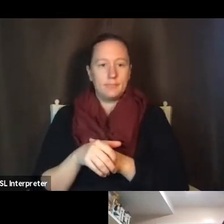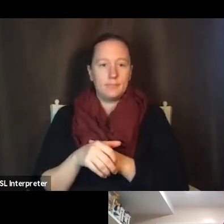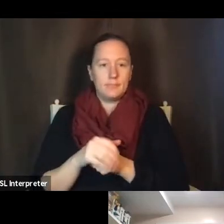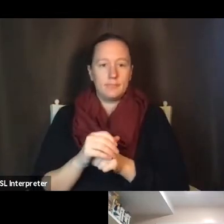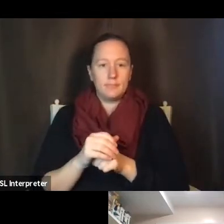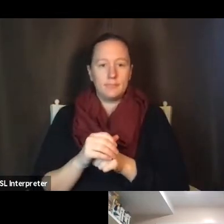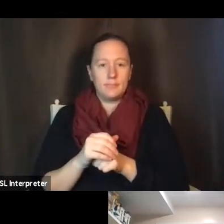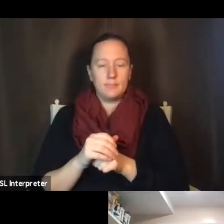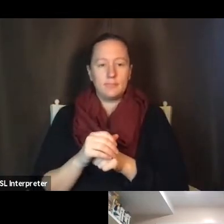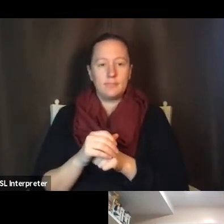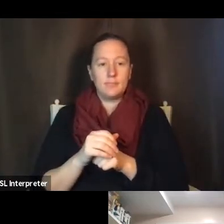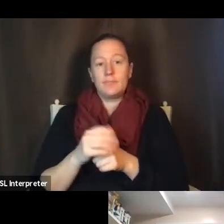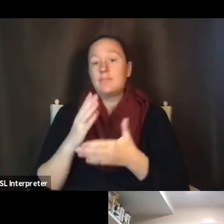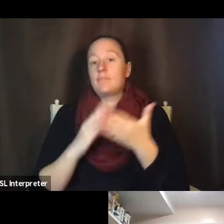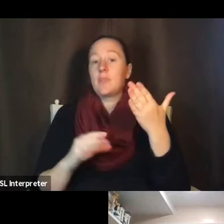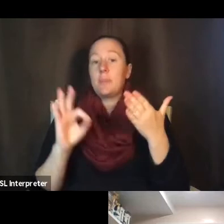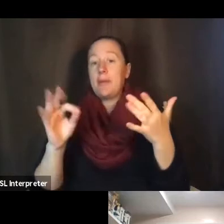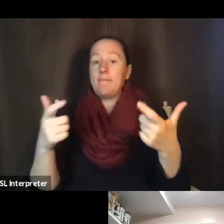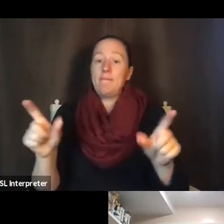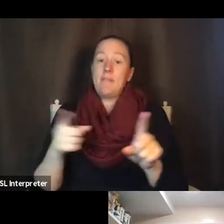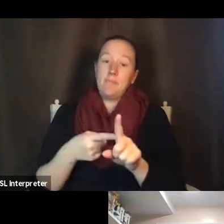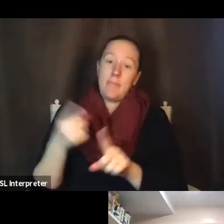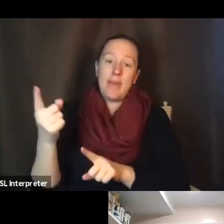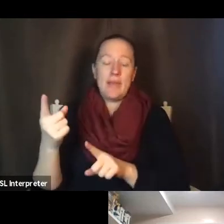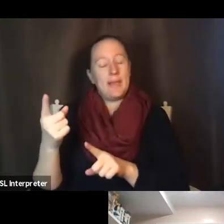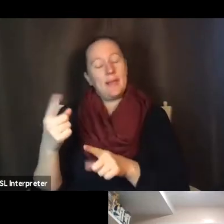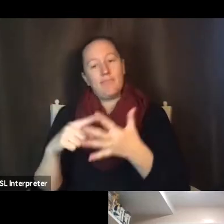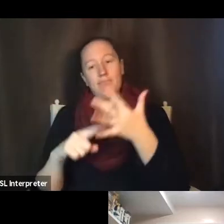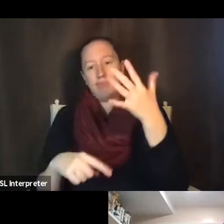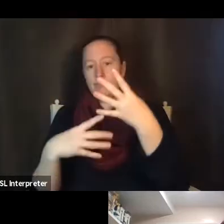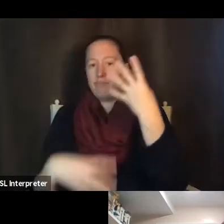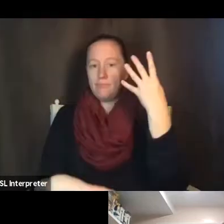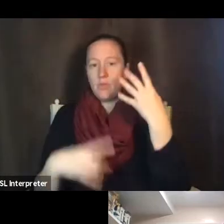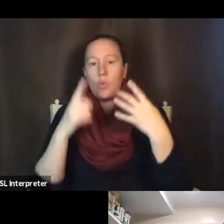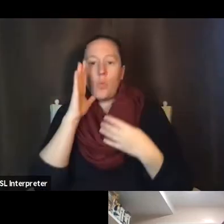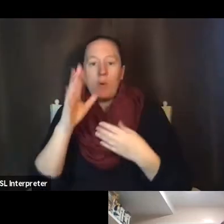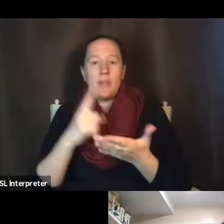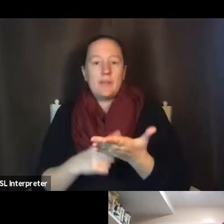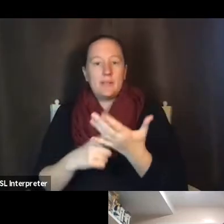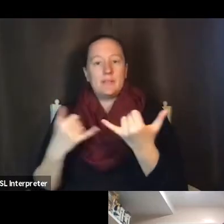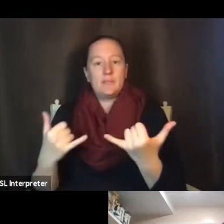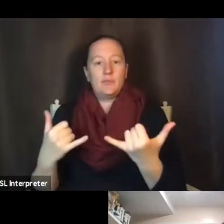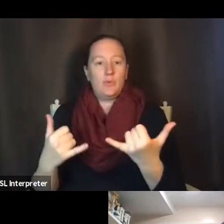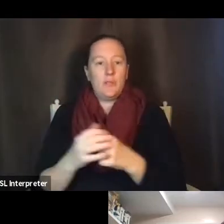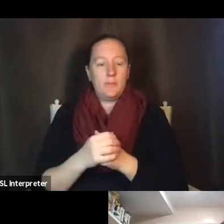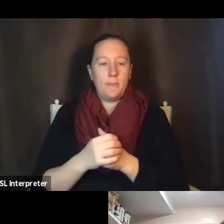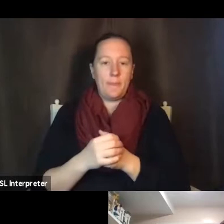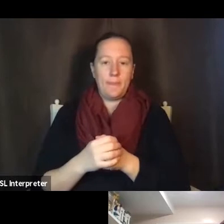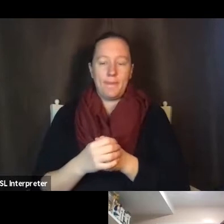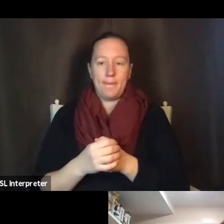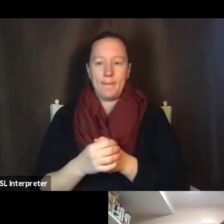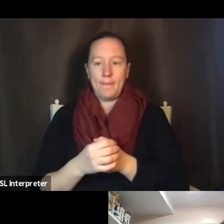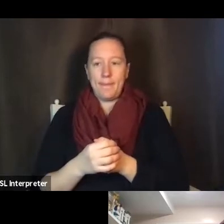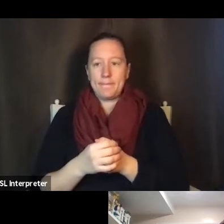So some of the overarching challenges that we're going to talk about today start with looking